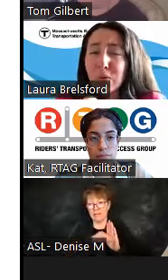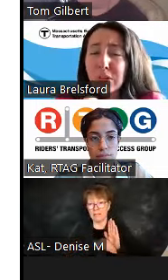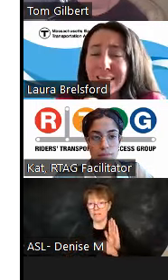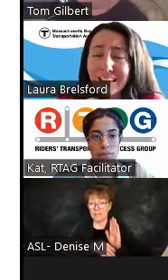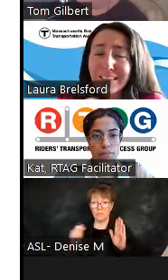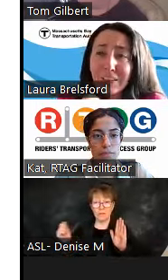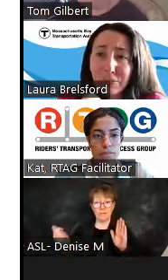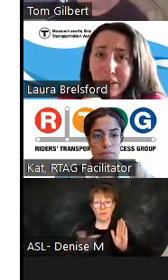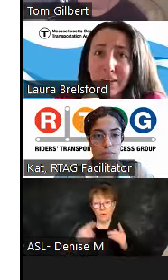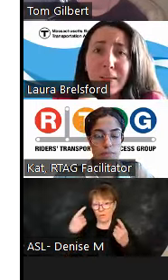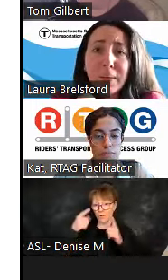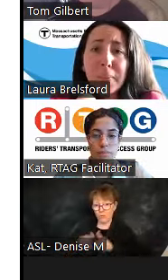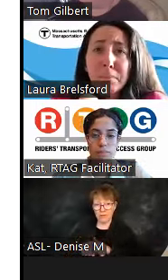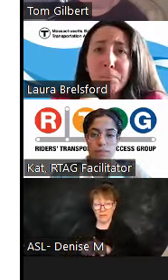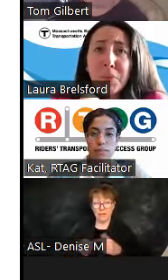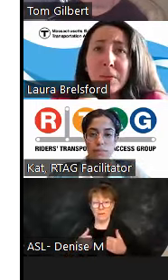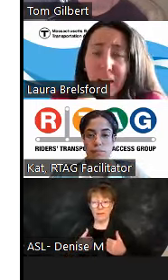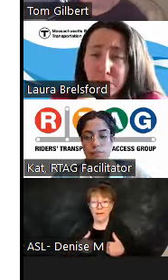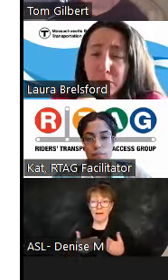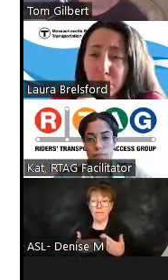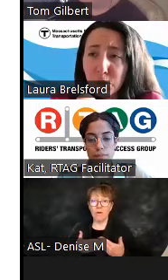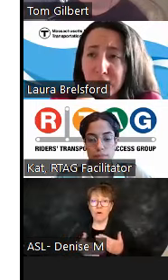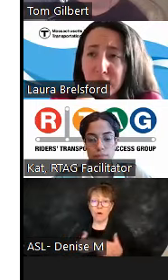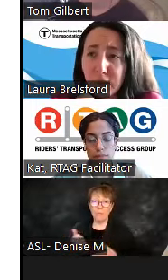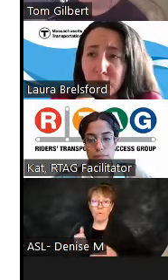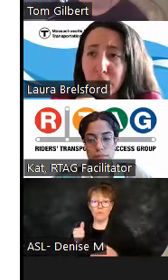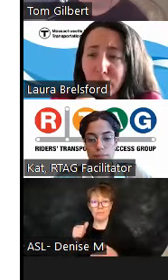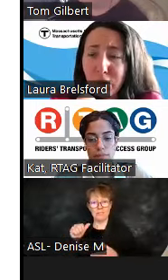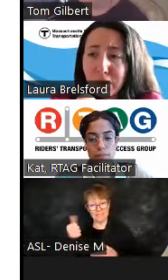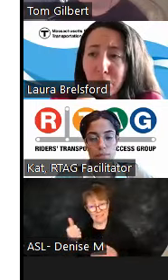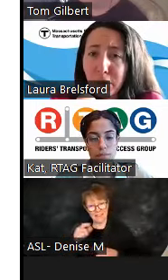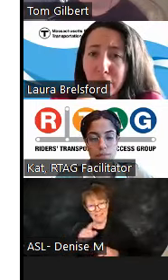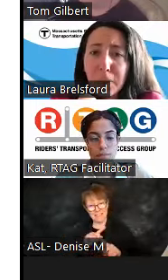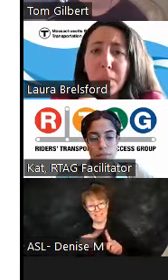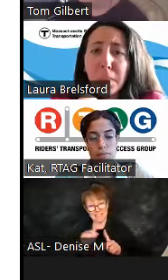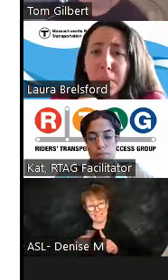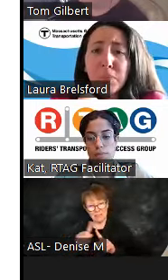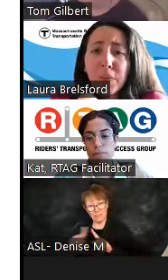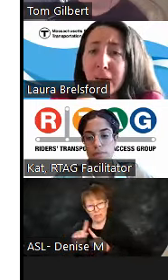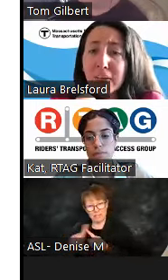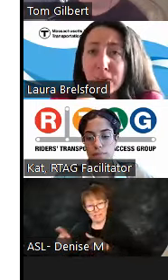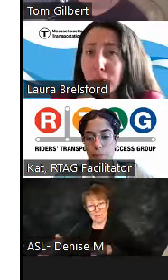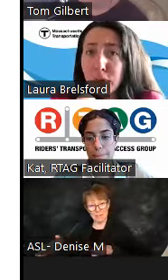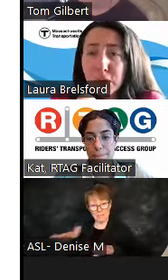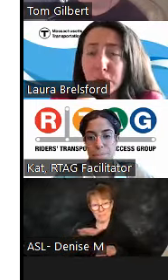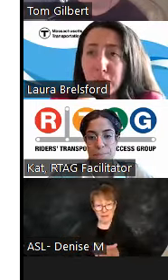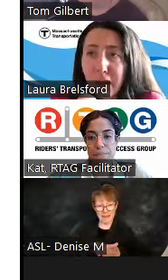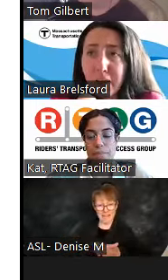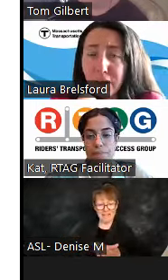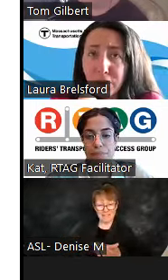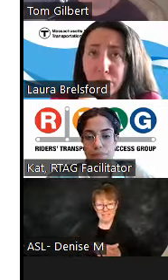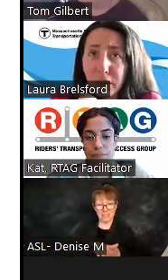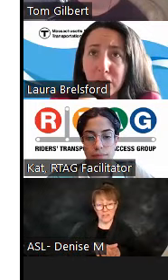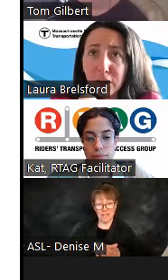about 10 different types of bridge plates on the commuter rail network. That is confusing for